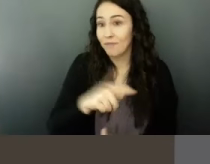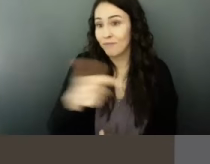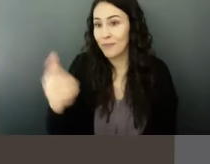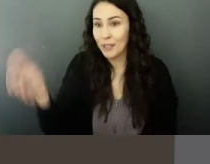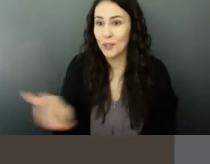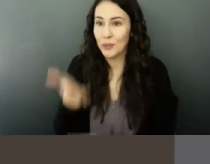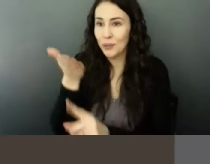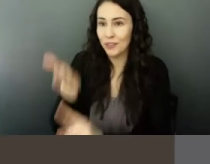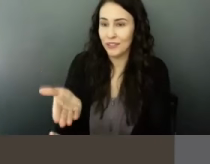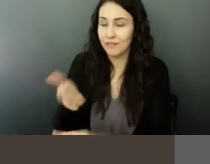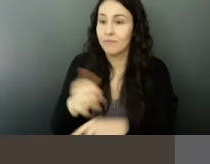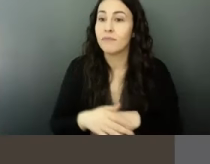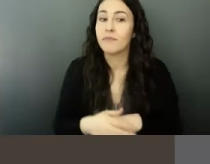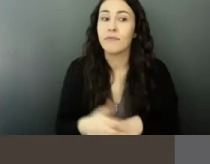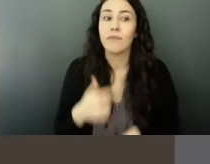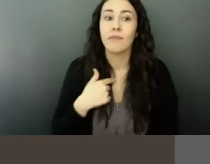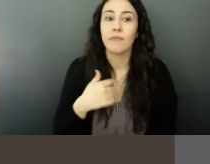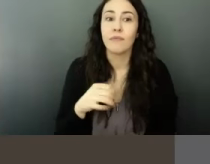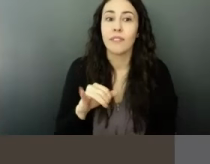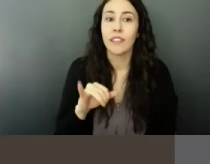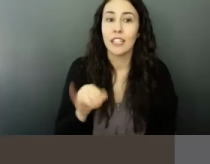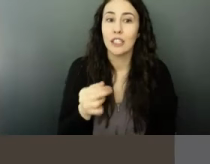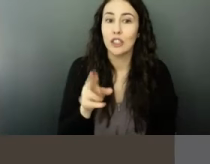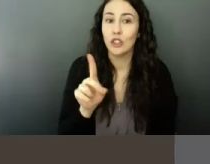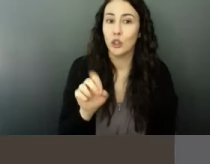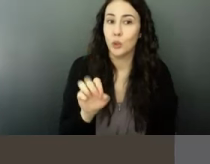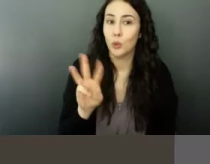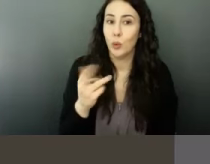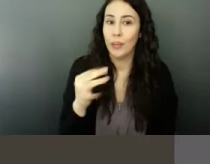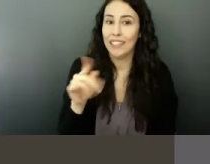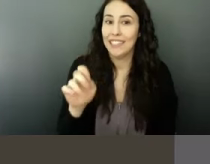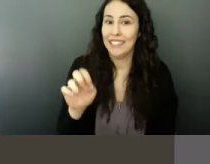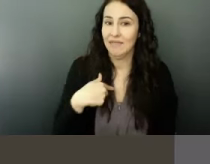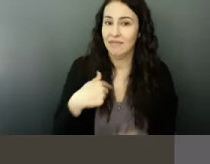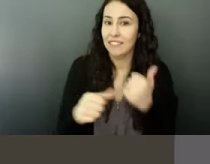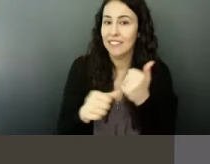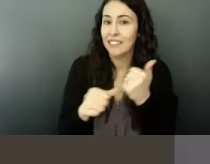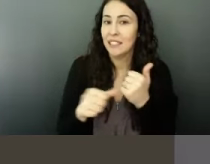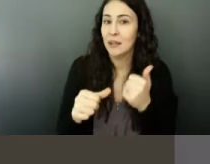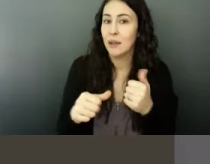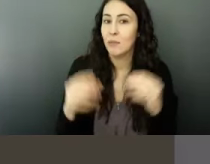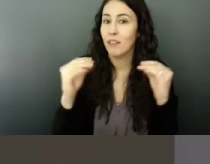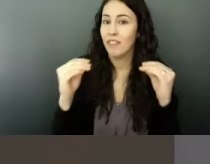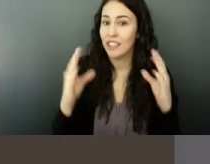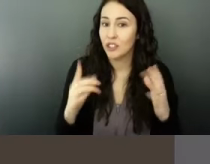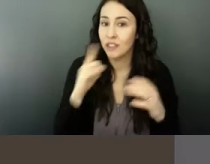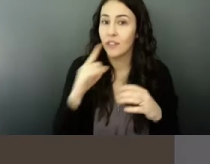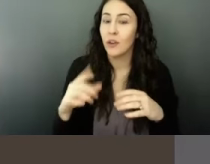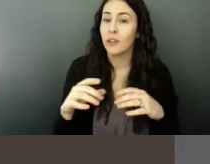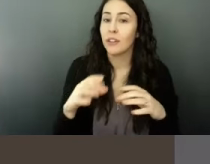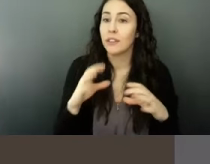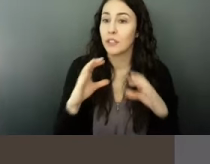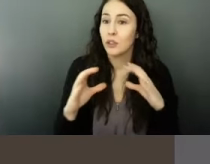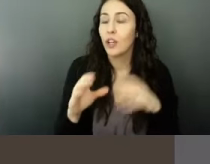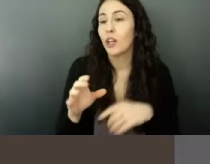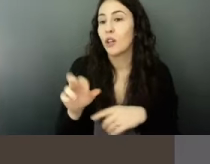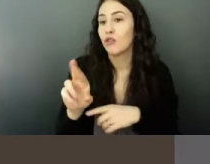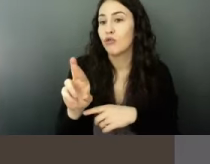go. So I am Dr. Jude Whitton. I'm an assistant professor of communication studies at Riverside City College, and I'm also